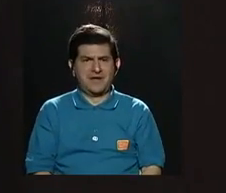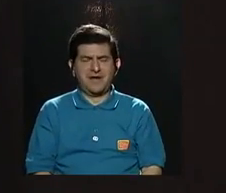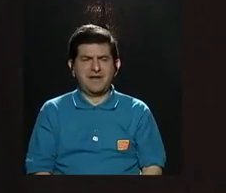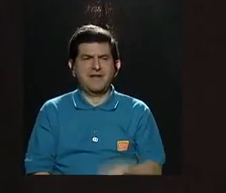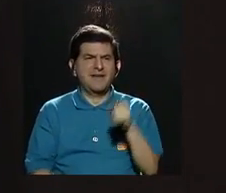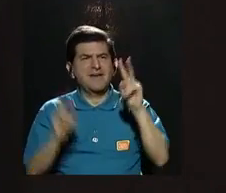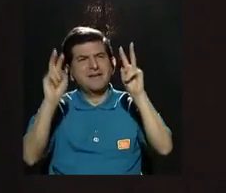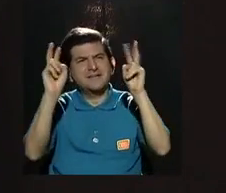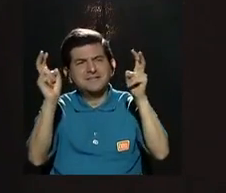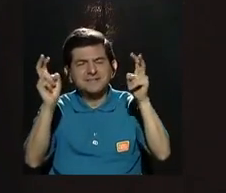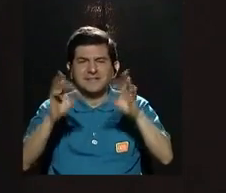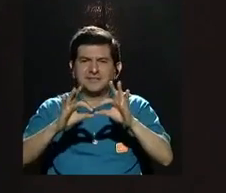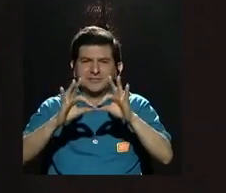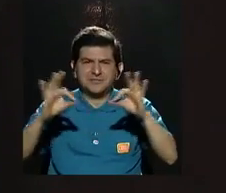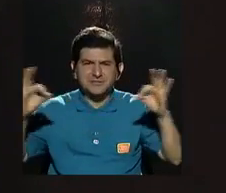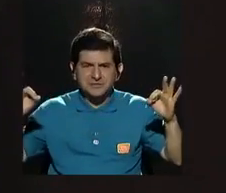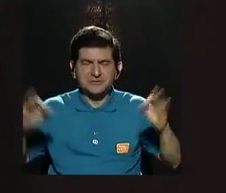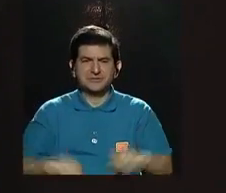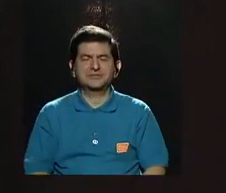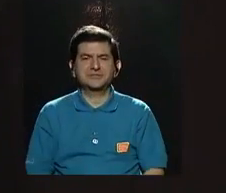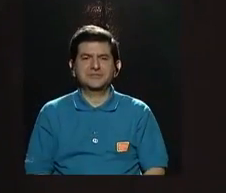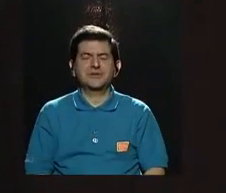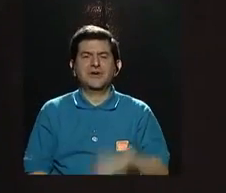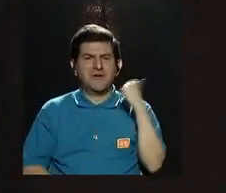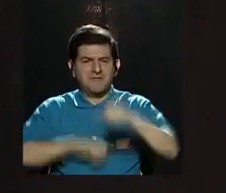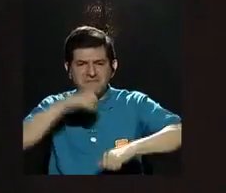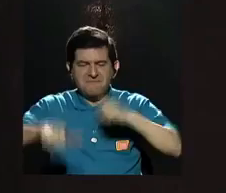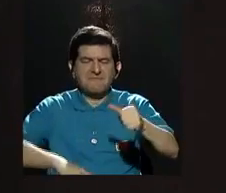white bourgeois feminism.